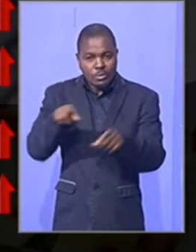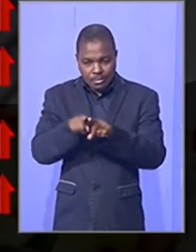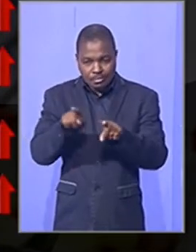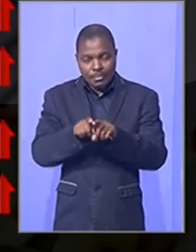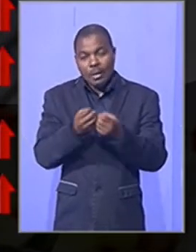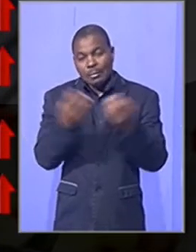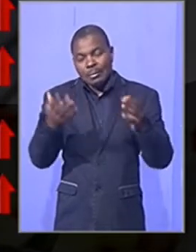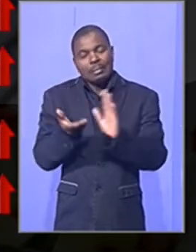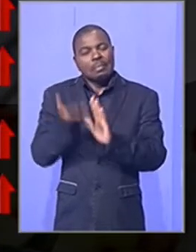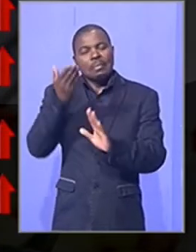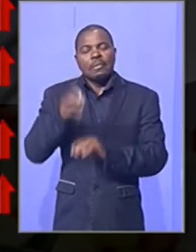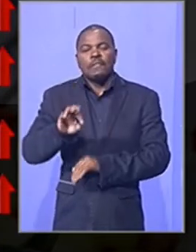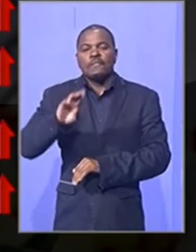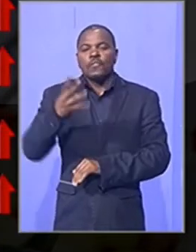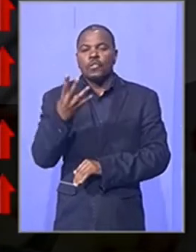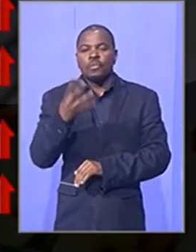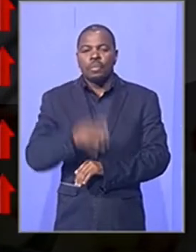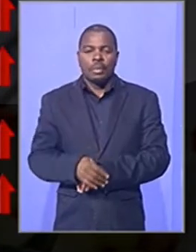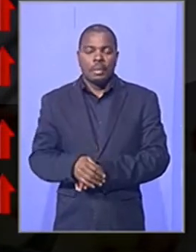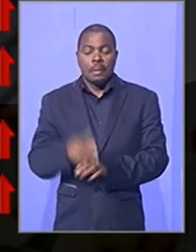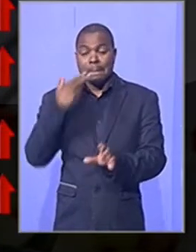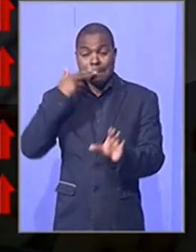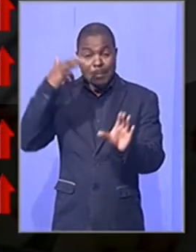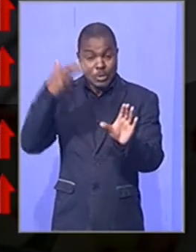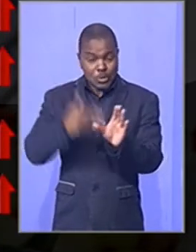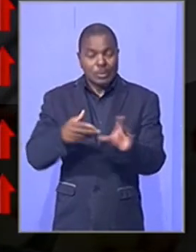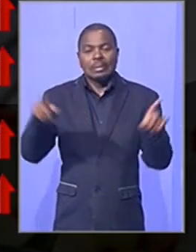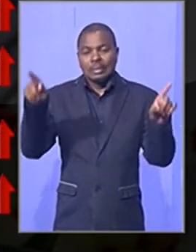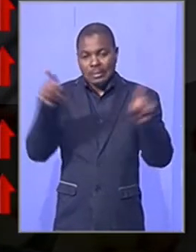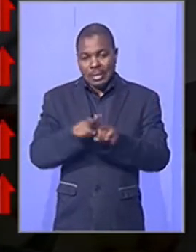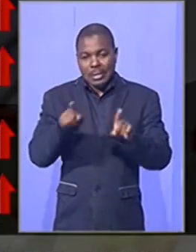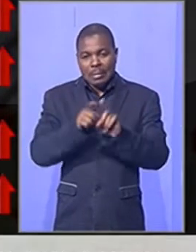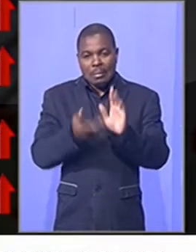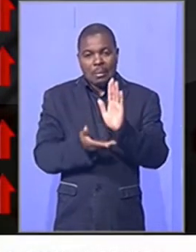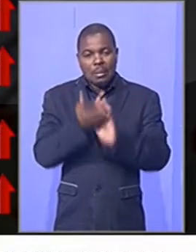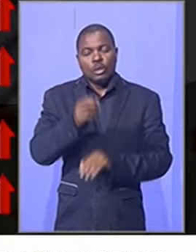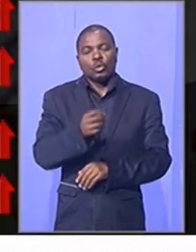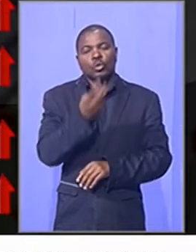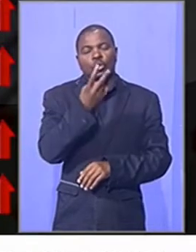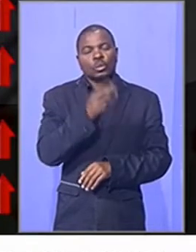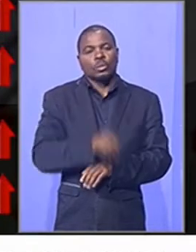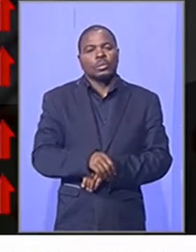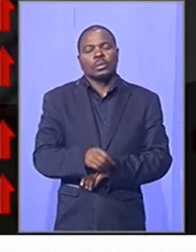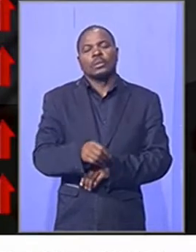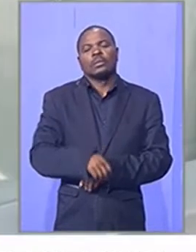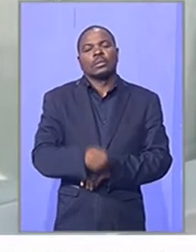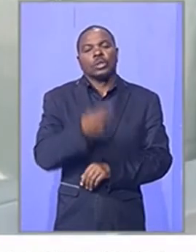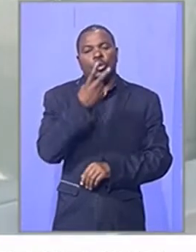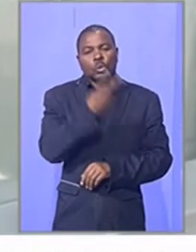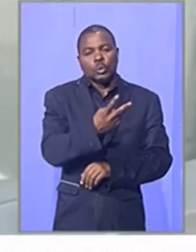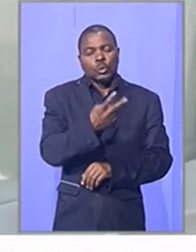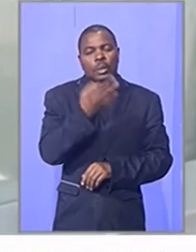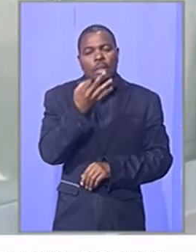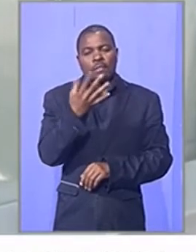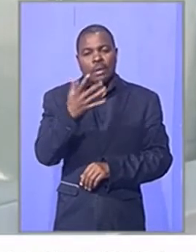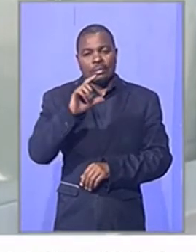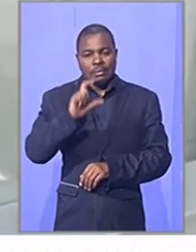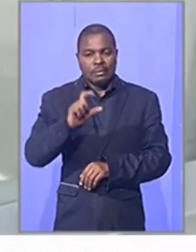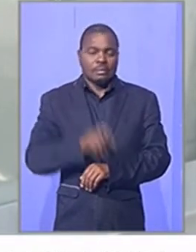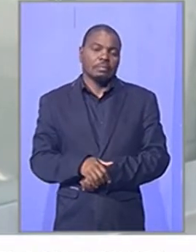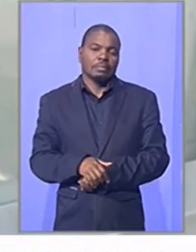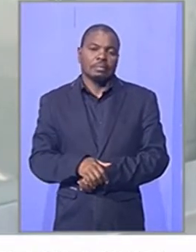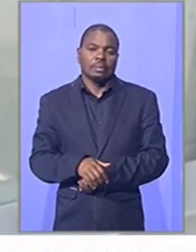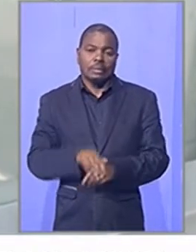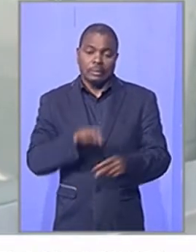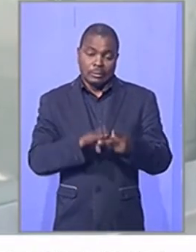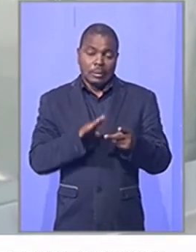diranta tše 4. Theko ya petrole le yona e godimo ka diranta tše 2 le disente tše 35.